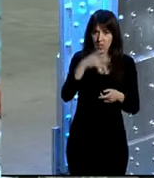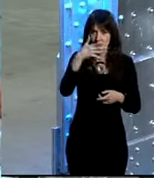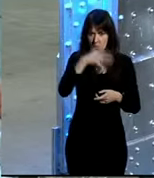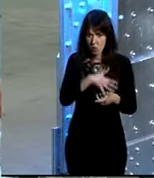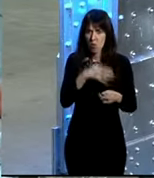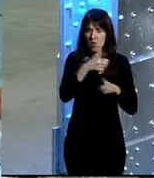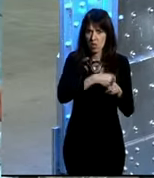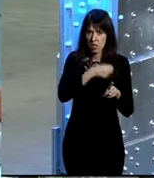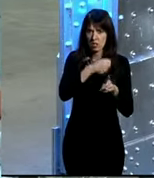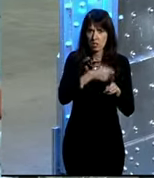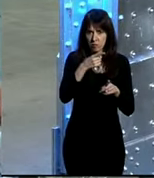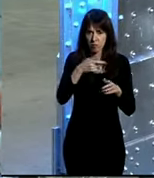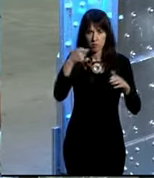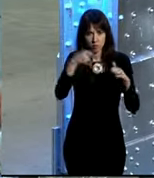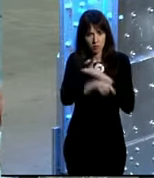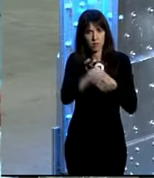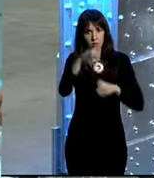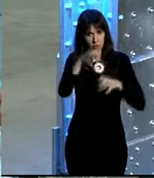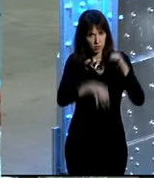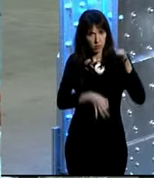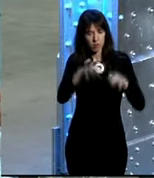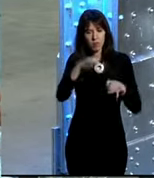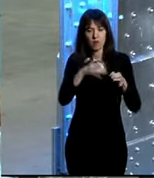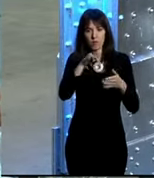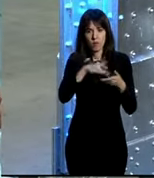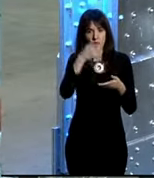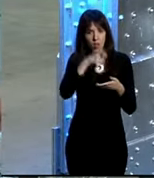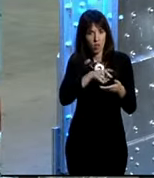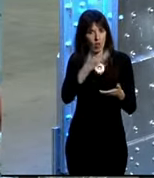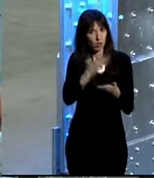The trigger was social